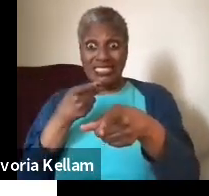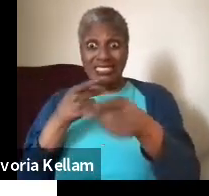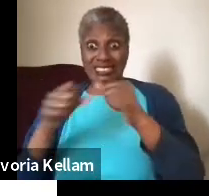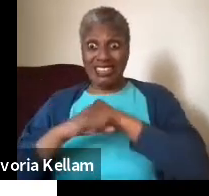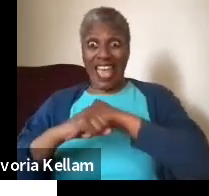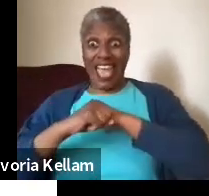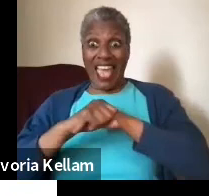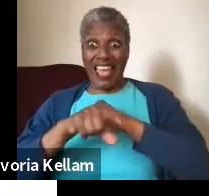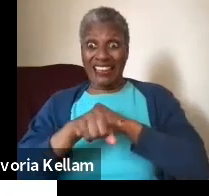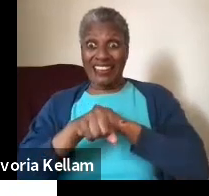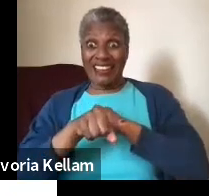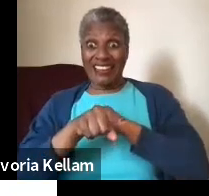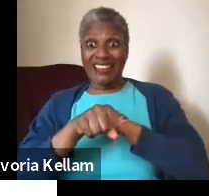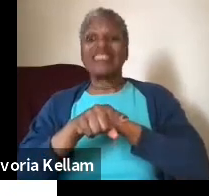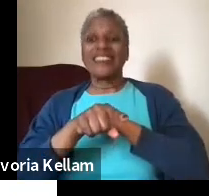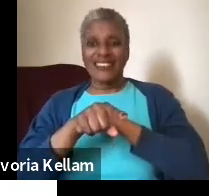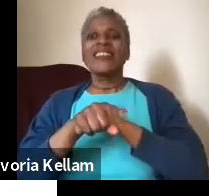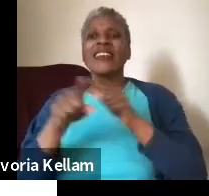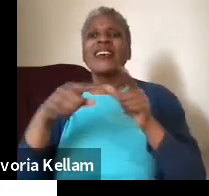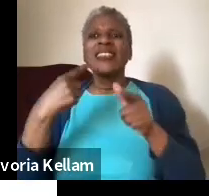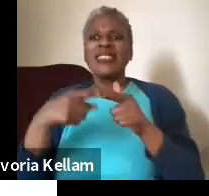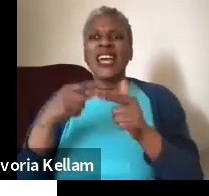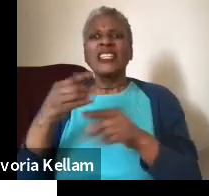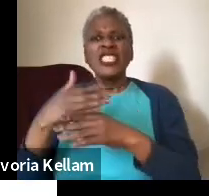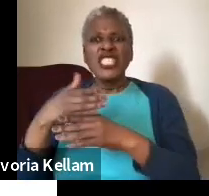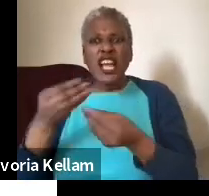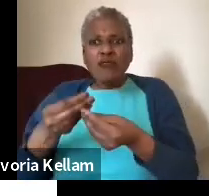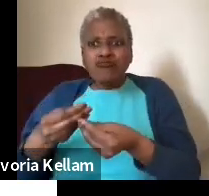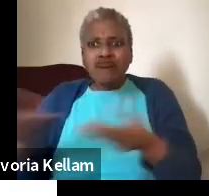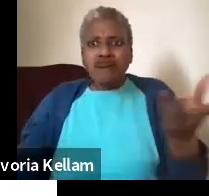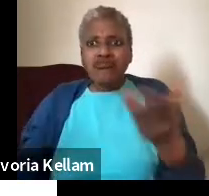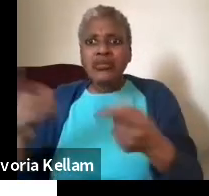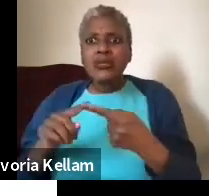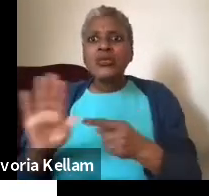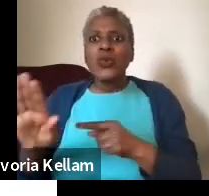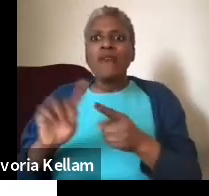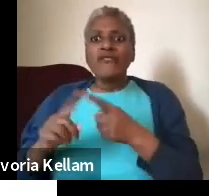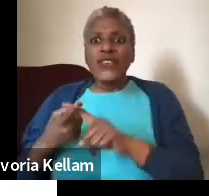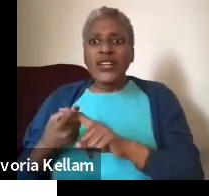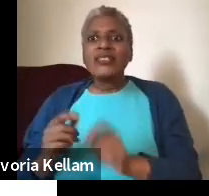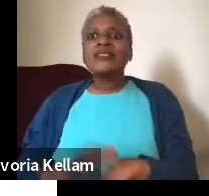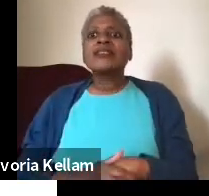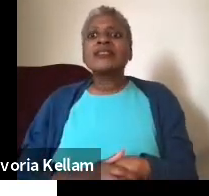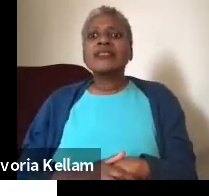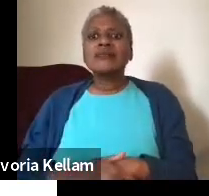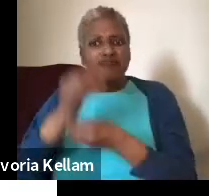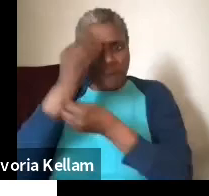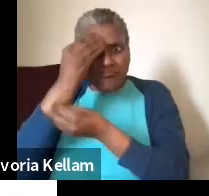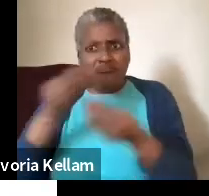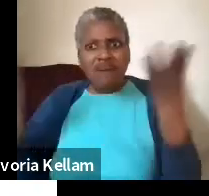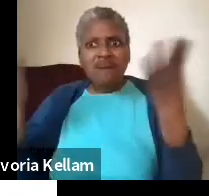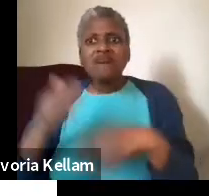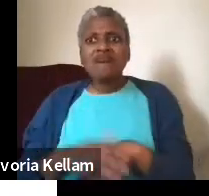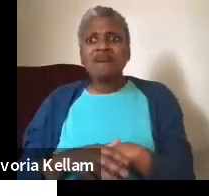please forward it to your group and get the word out so everybody can play their part.